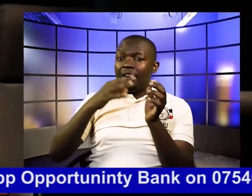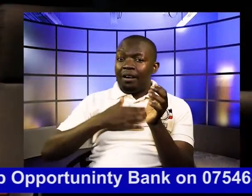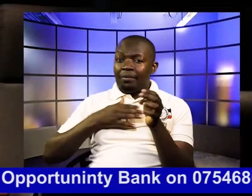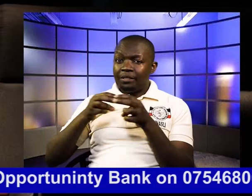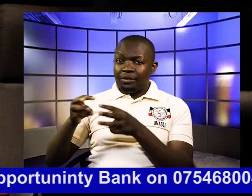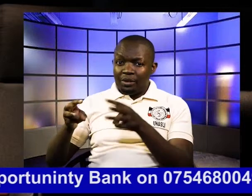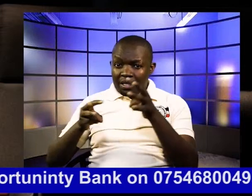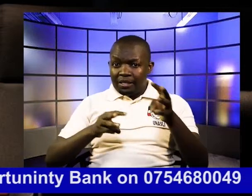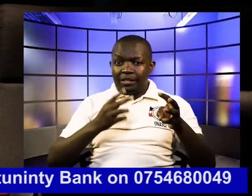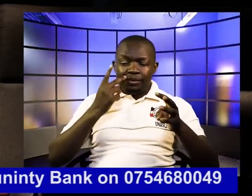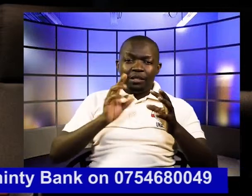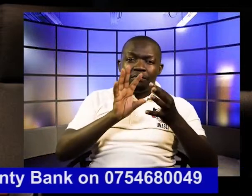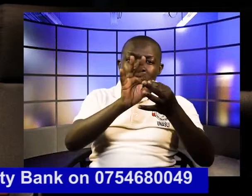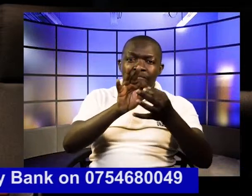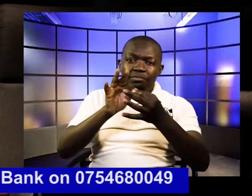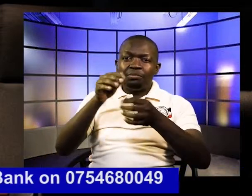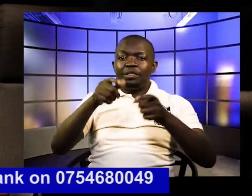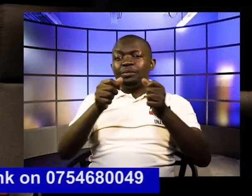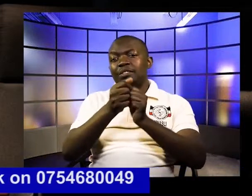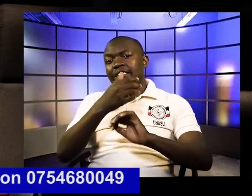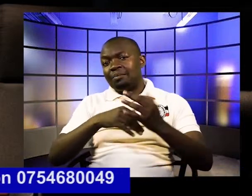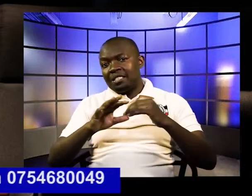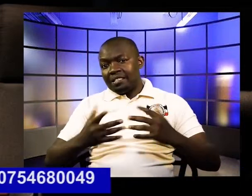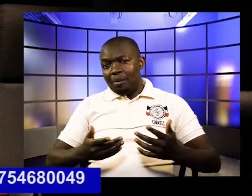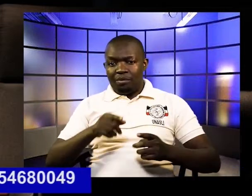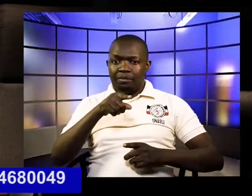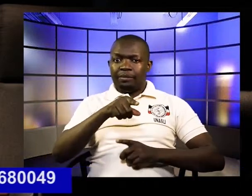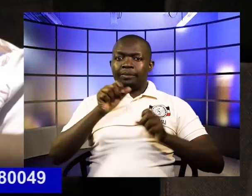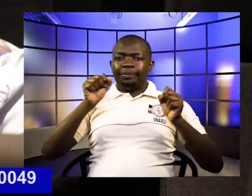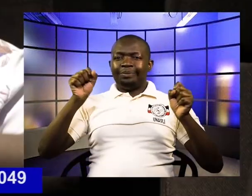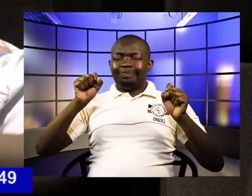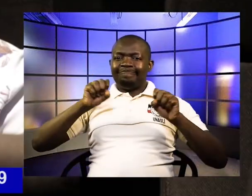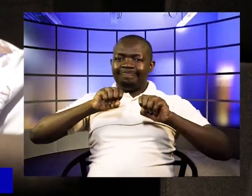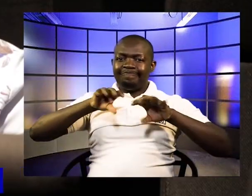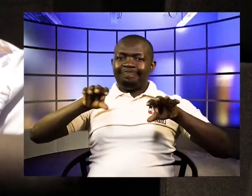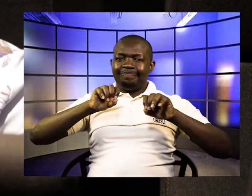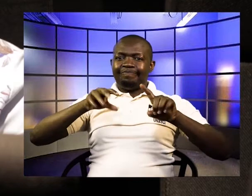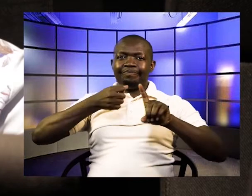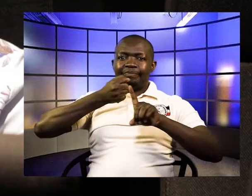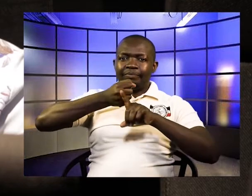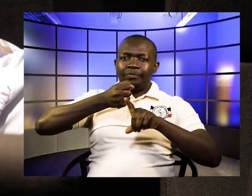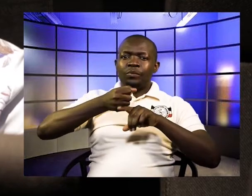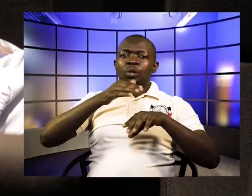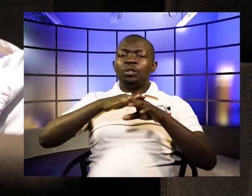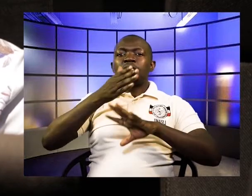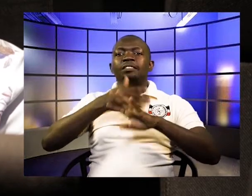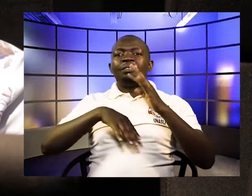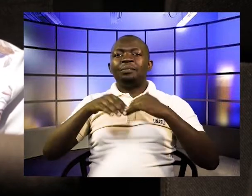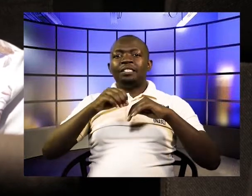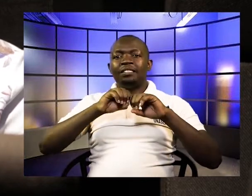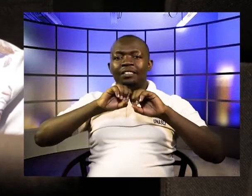reach persons with disabilities is this campaign on disability